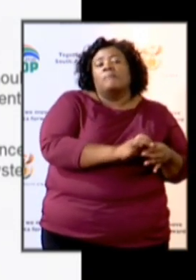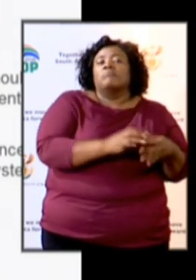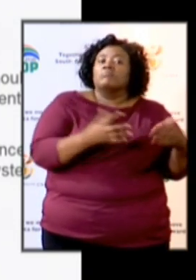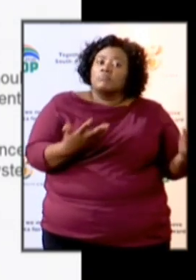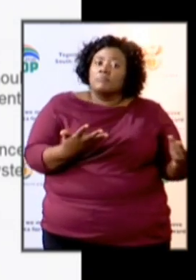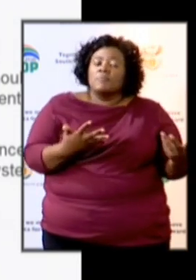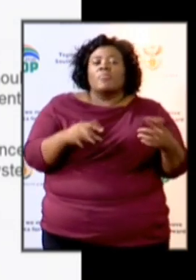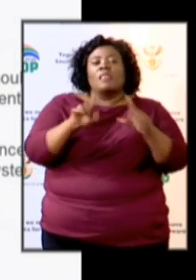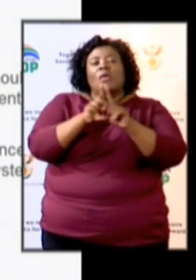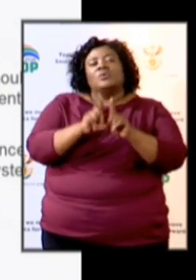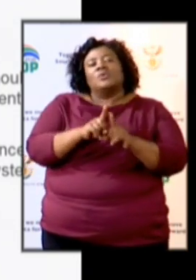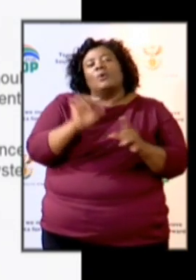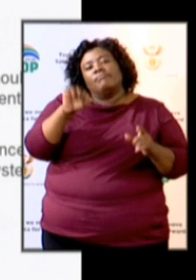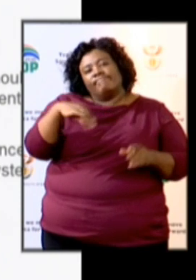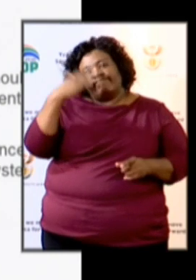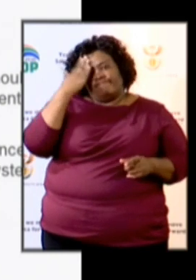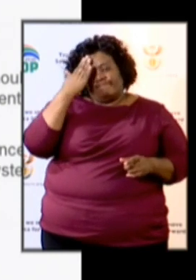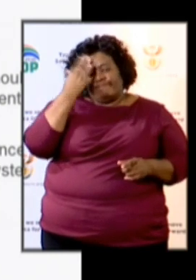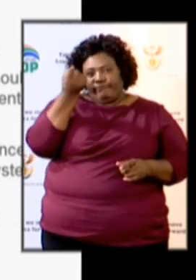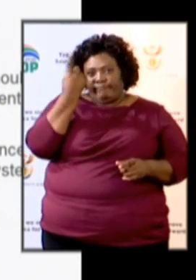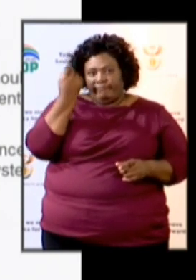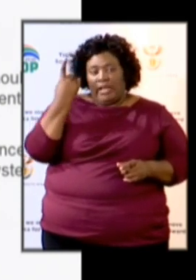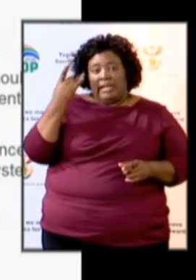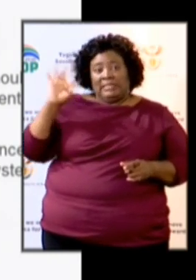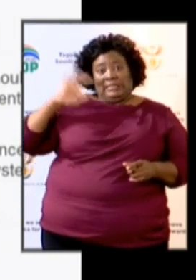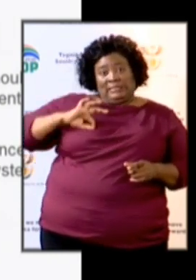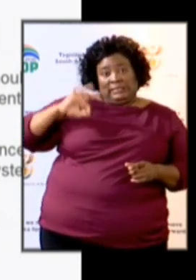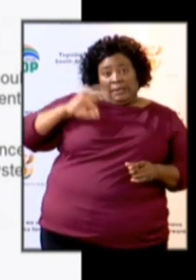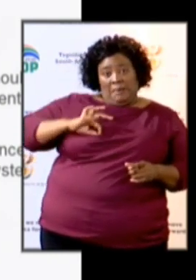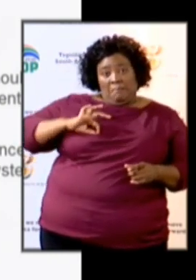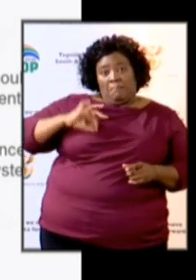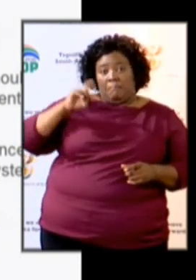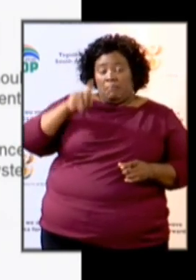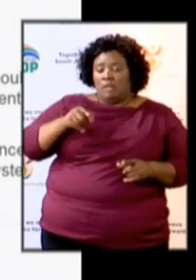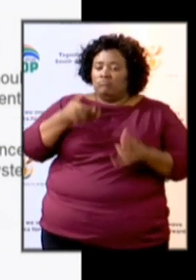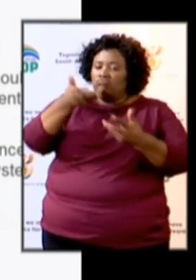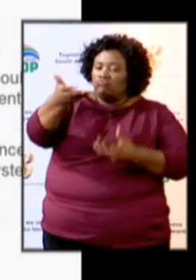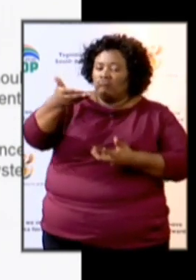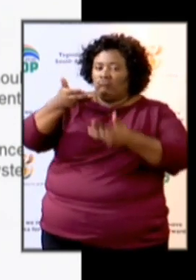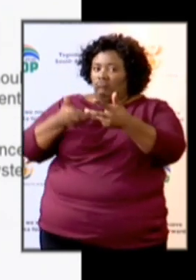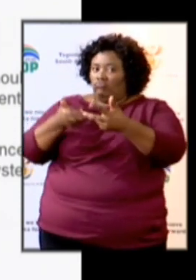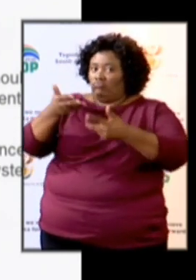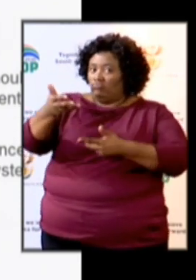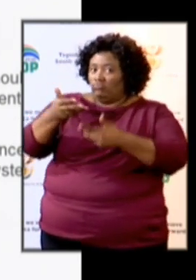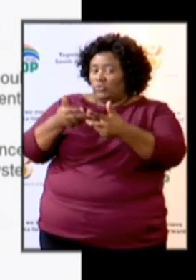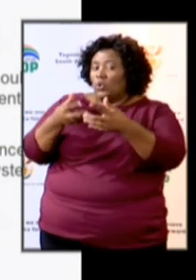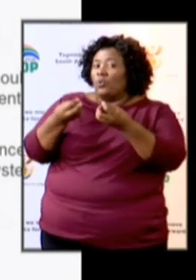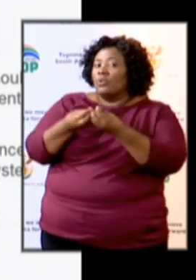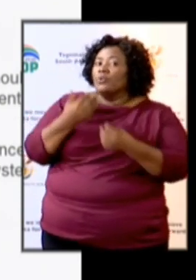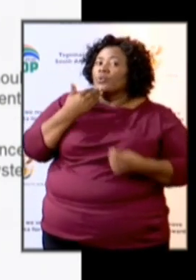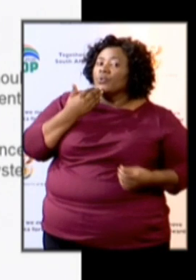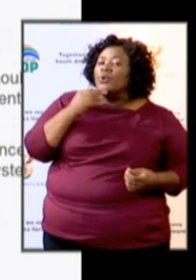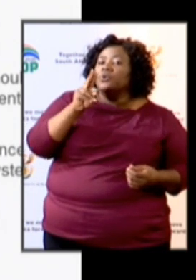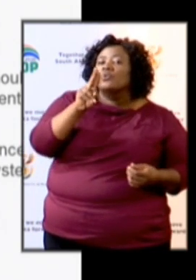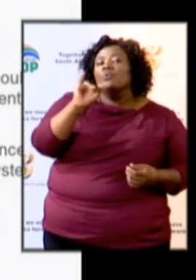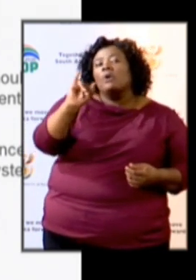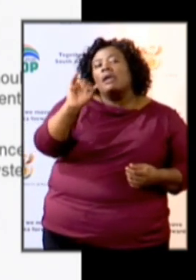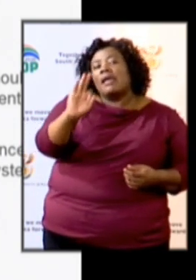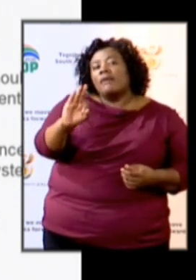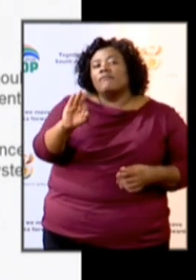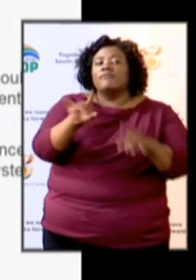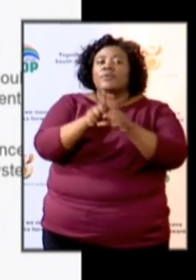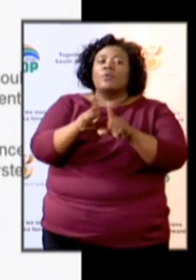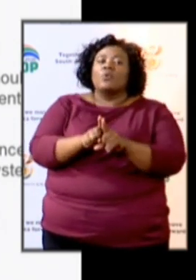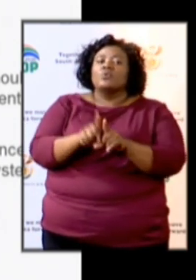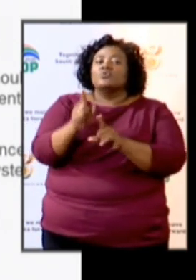terms of income, there should be engagement with the employers and UIF in terms of how they can